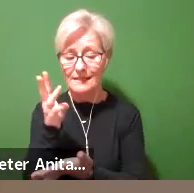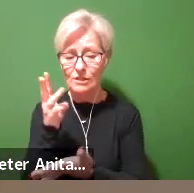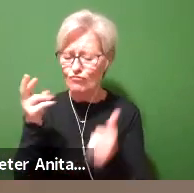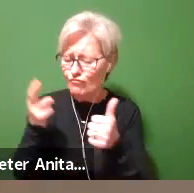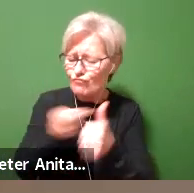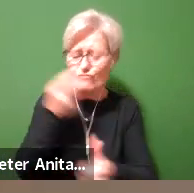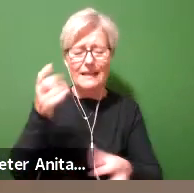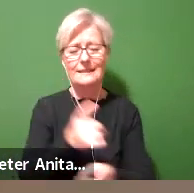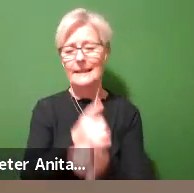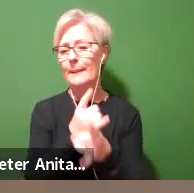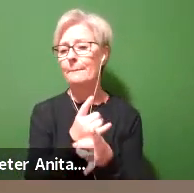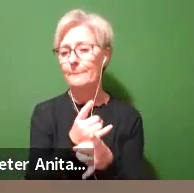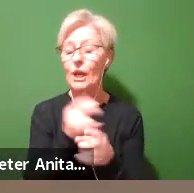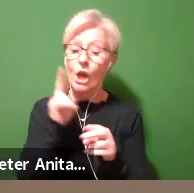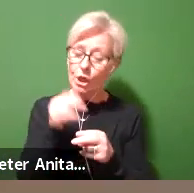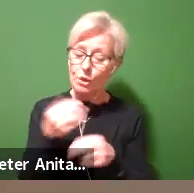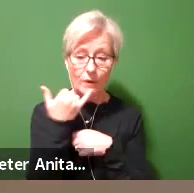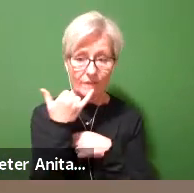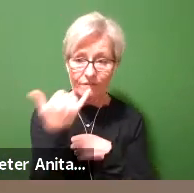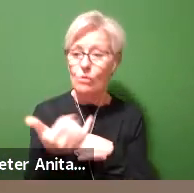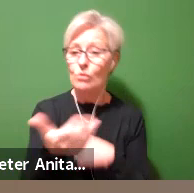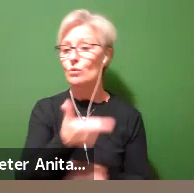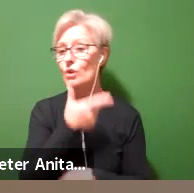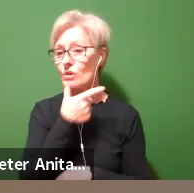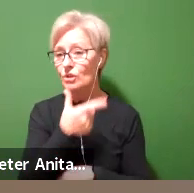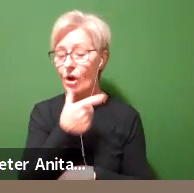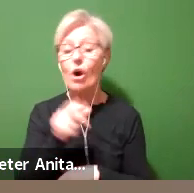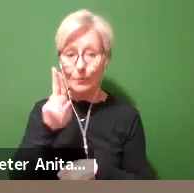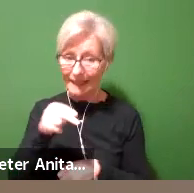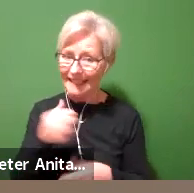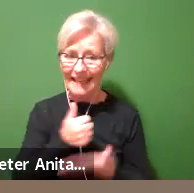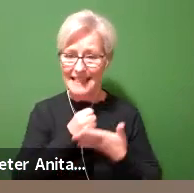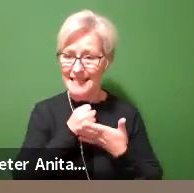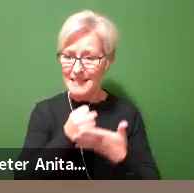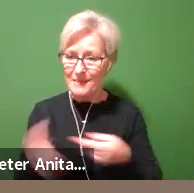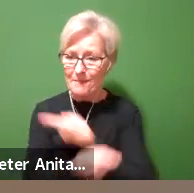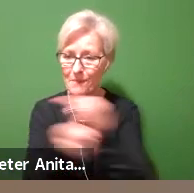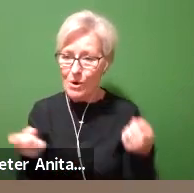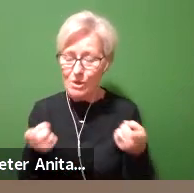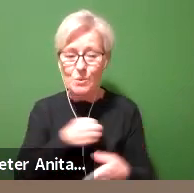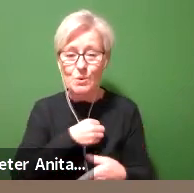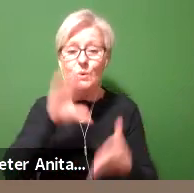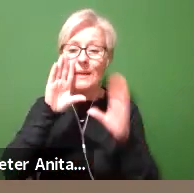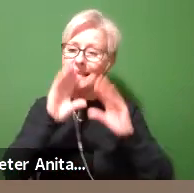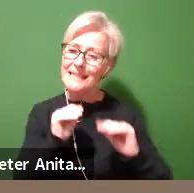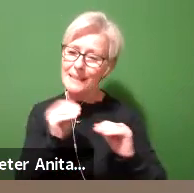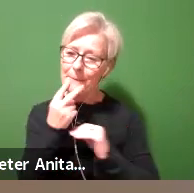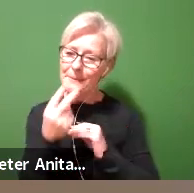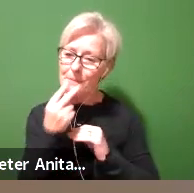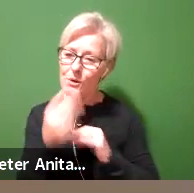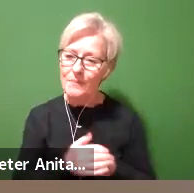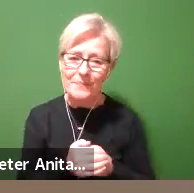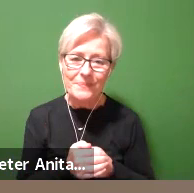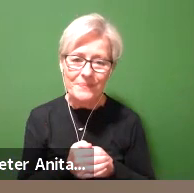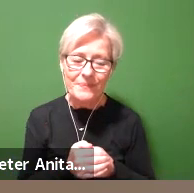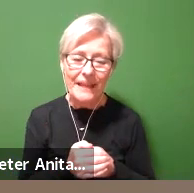to us, and we can support you as you want to stop smoking. So contact us at Quit Mid West. Oh, and just